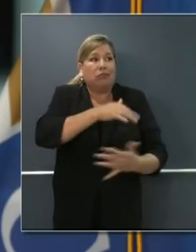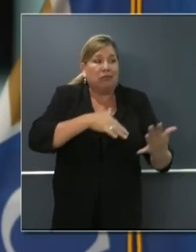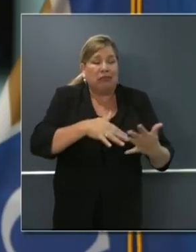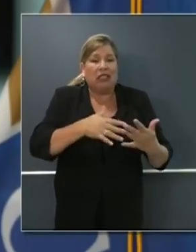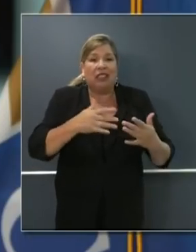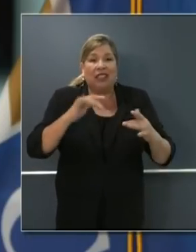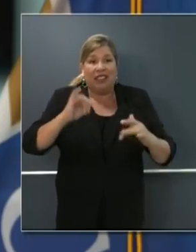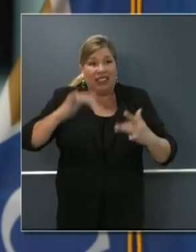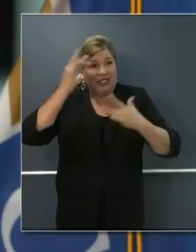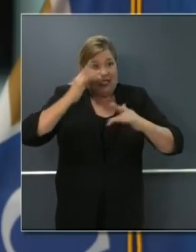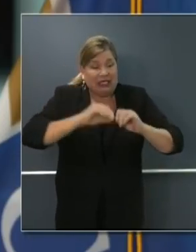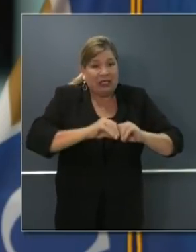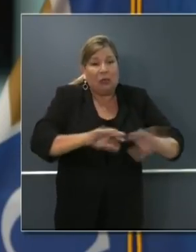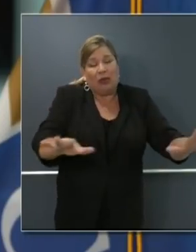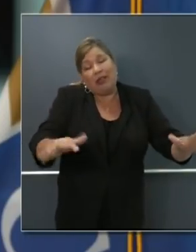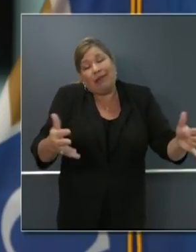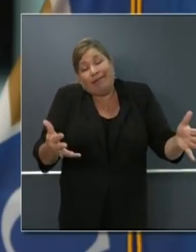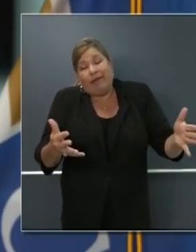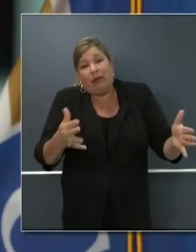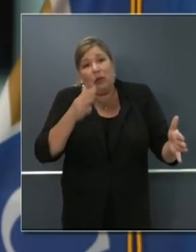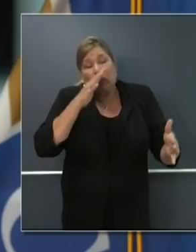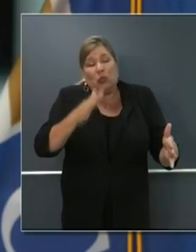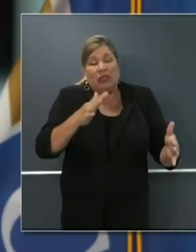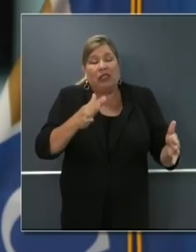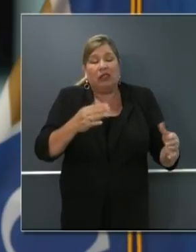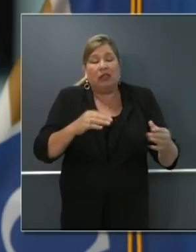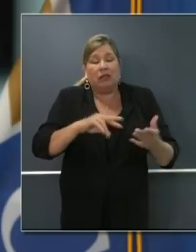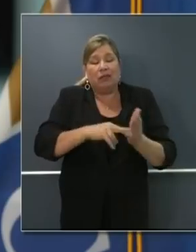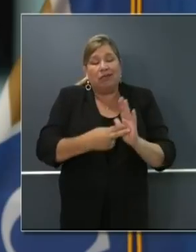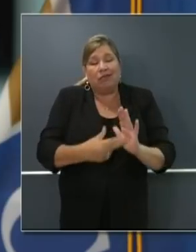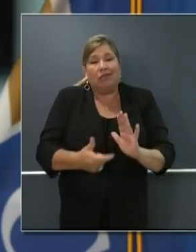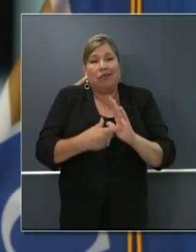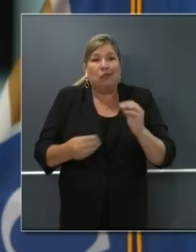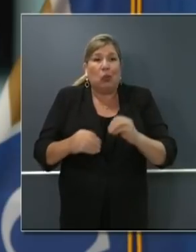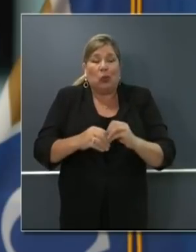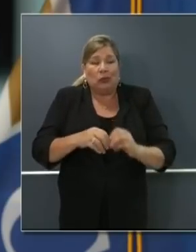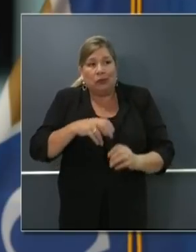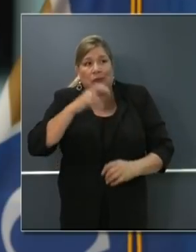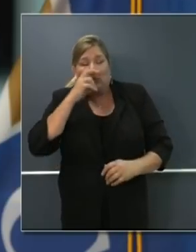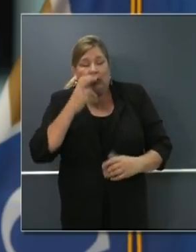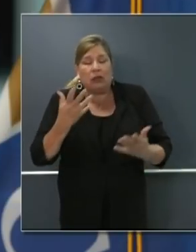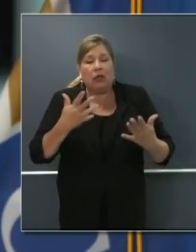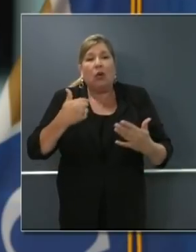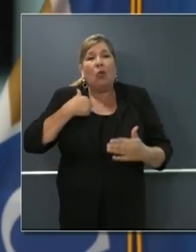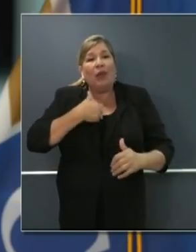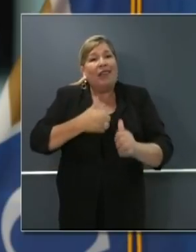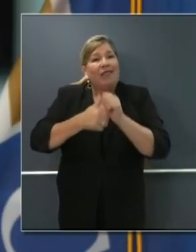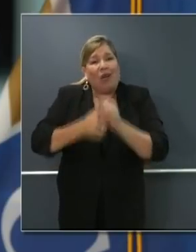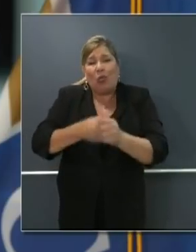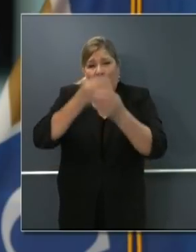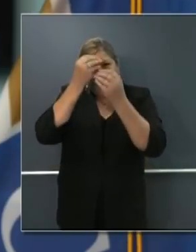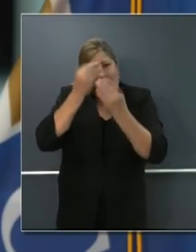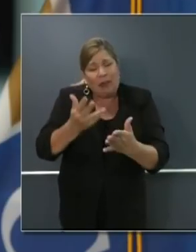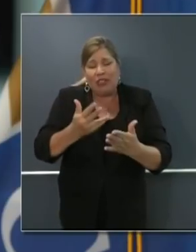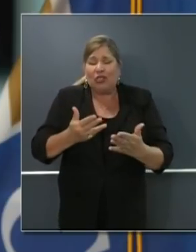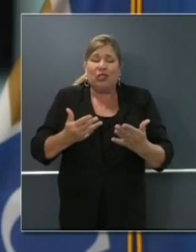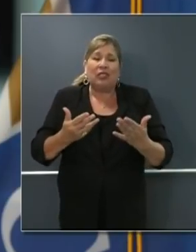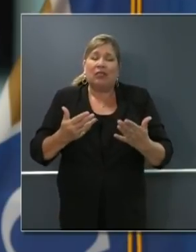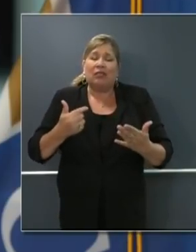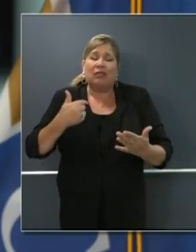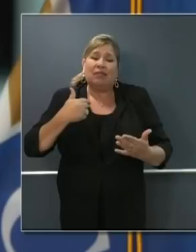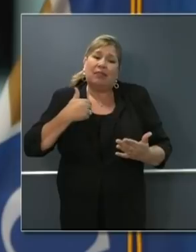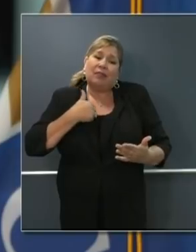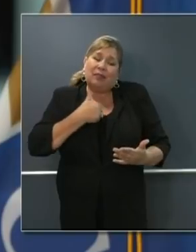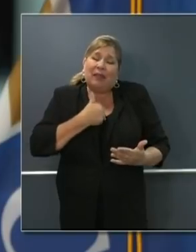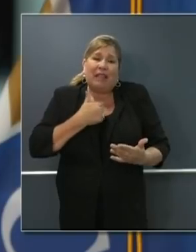make the decision, not a report or not a resolution. But look, I'm